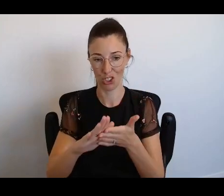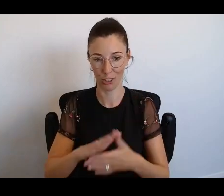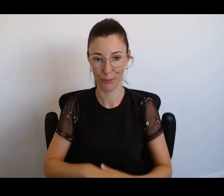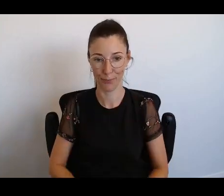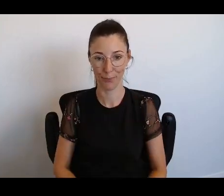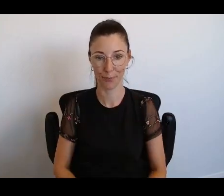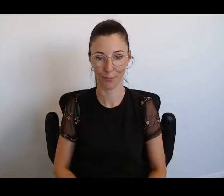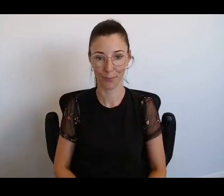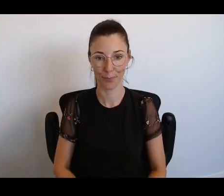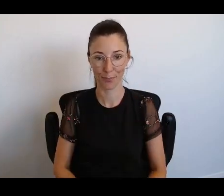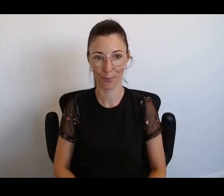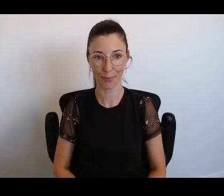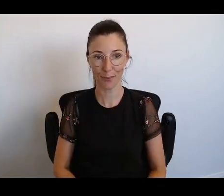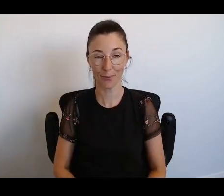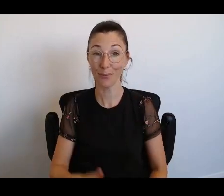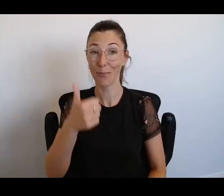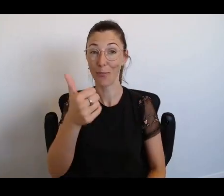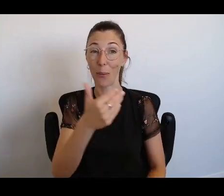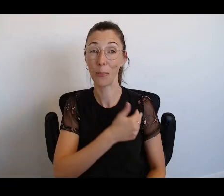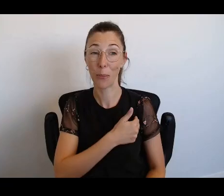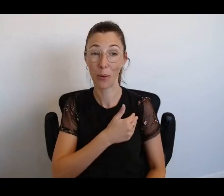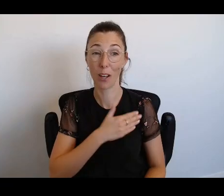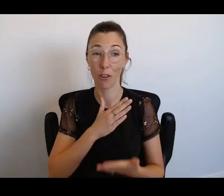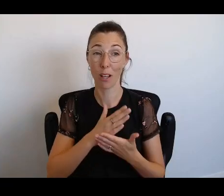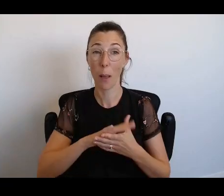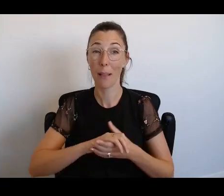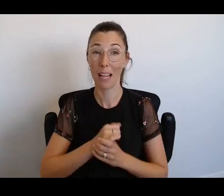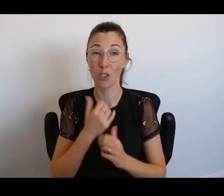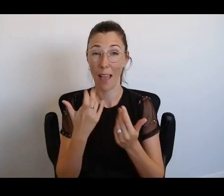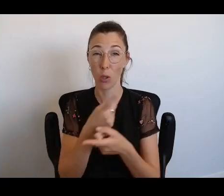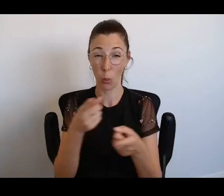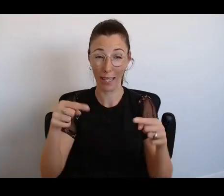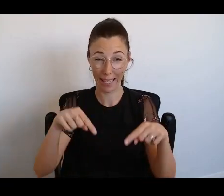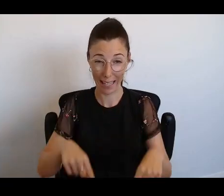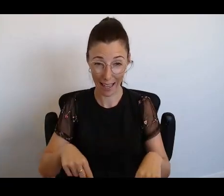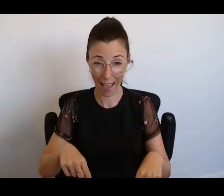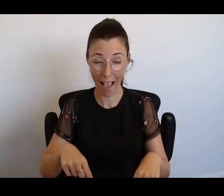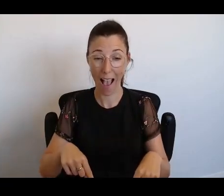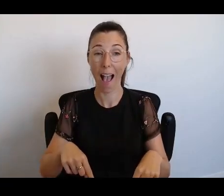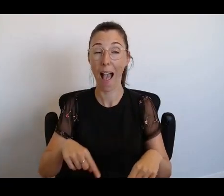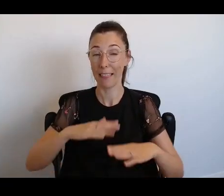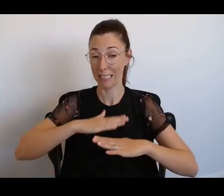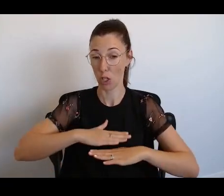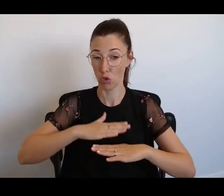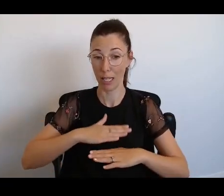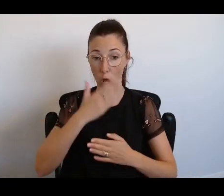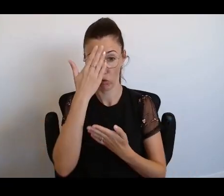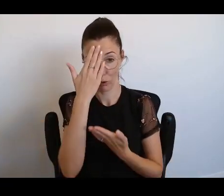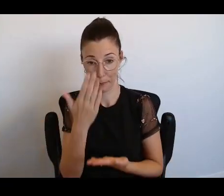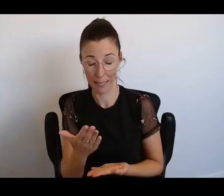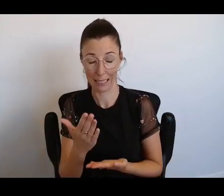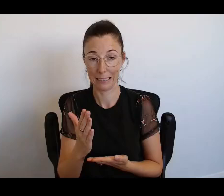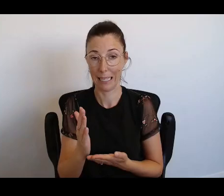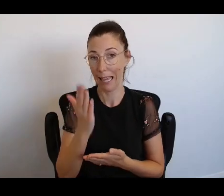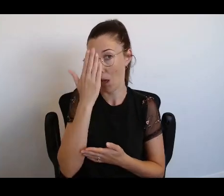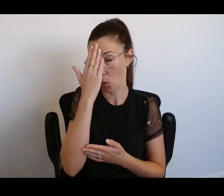Good morning, everybody. It's such a great pleasure to have you here on Ngunnawal and Ngambri country, and I pay my respects to elders past and